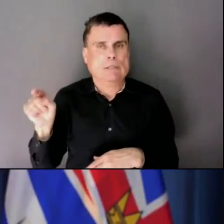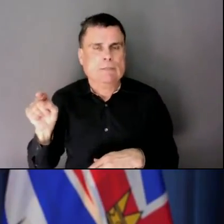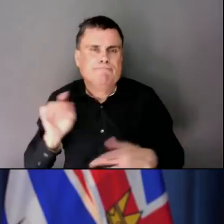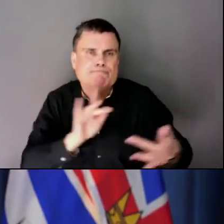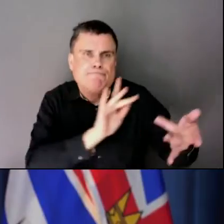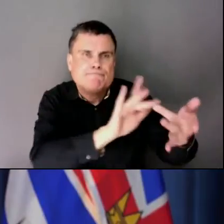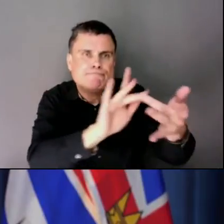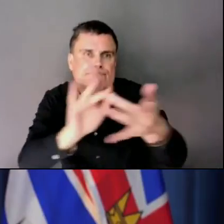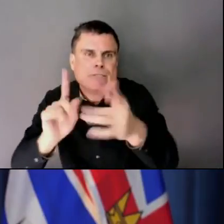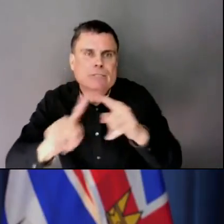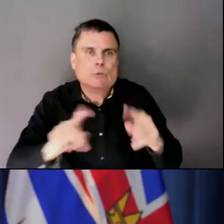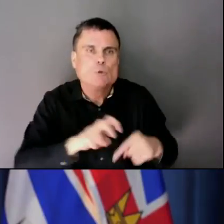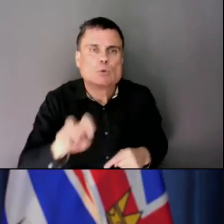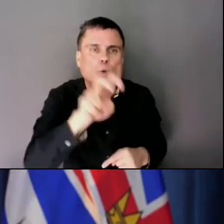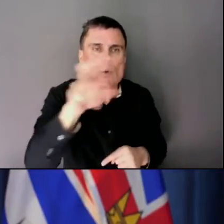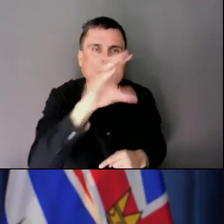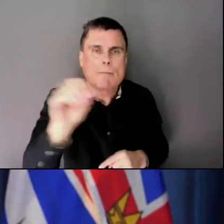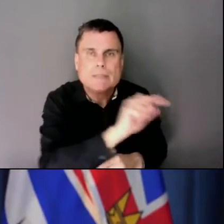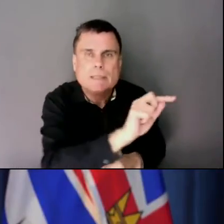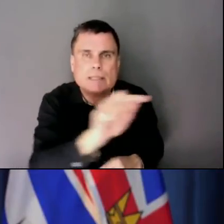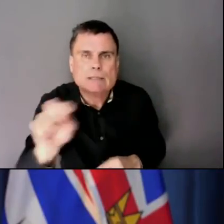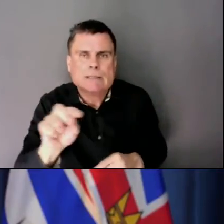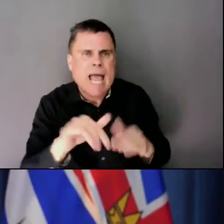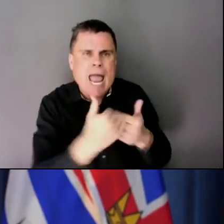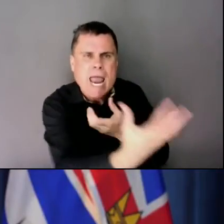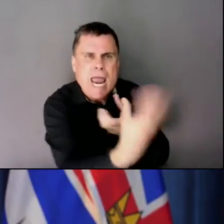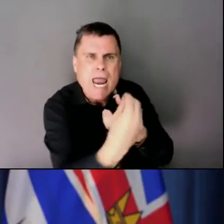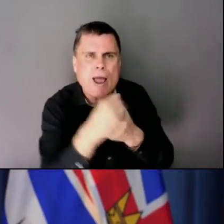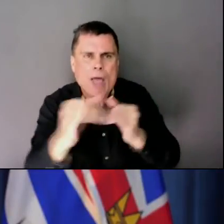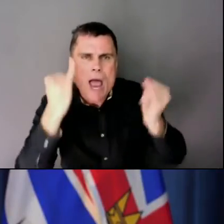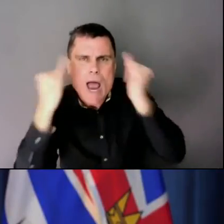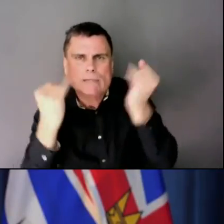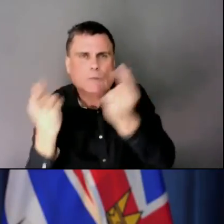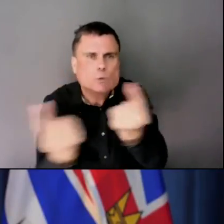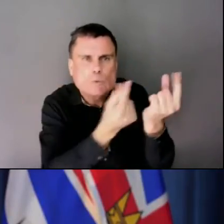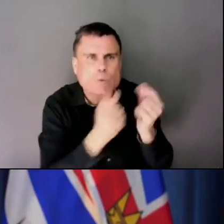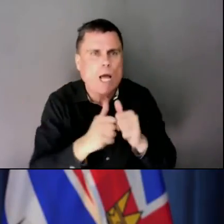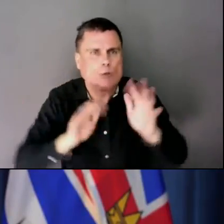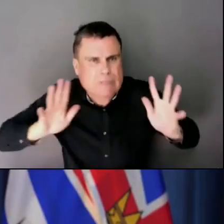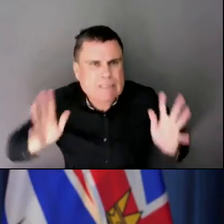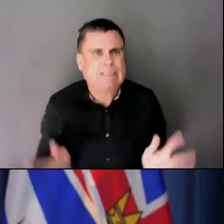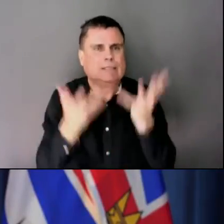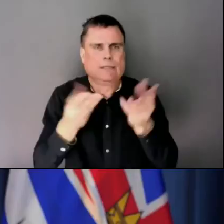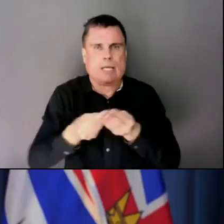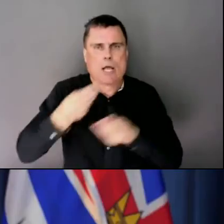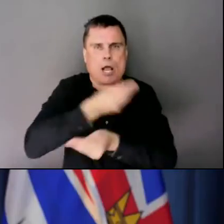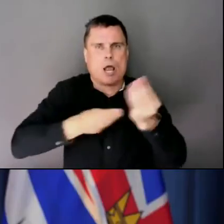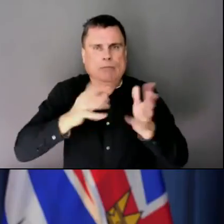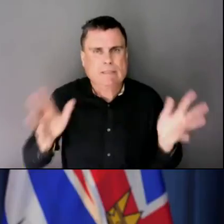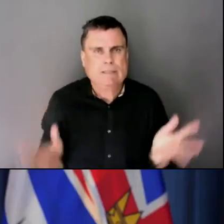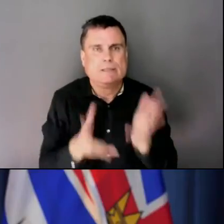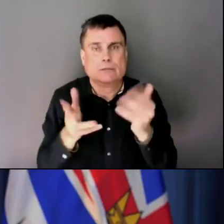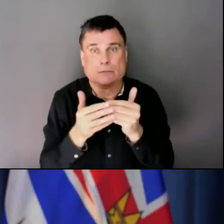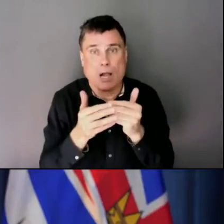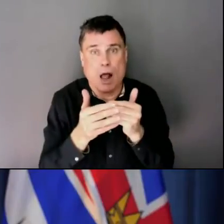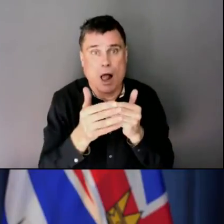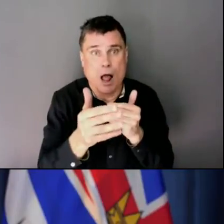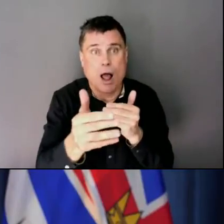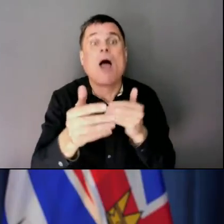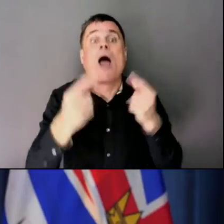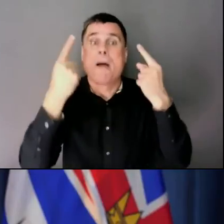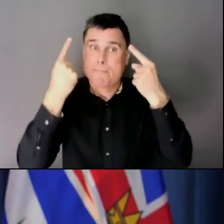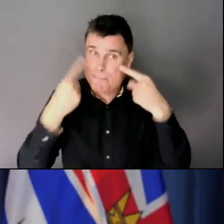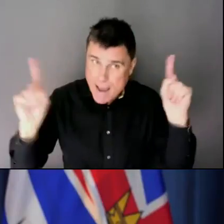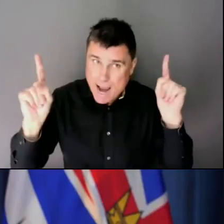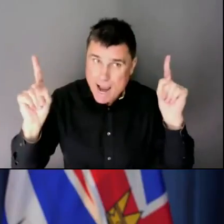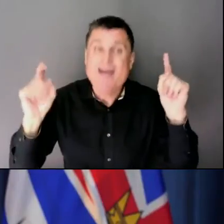province to work with that sector to keep them going until we can once again welcome people from not just across Canada